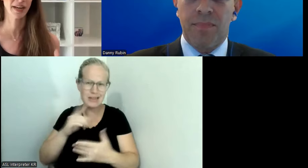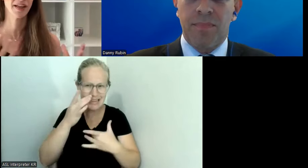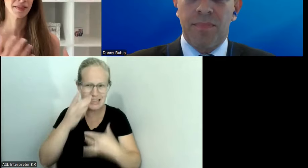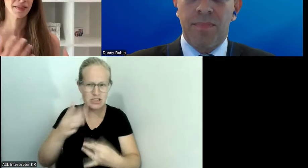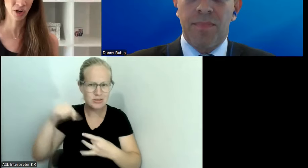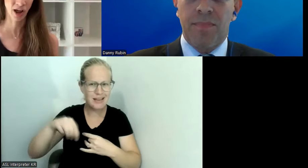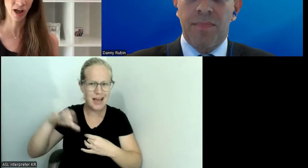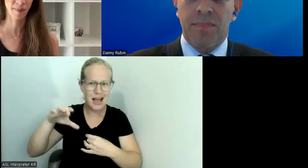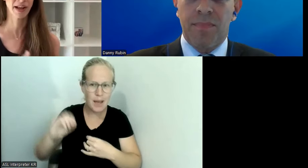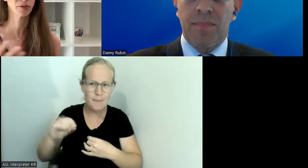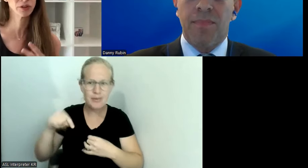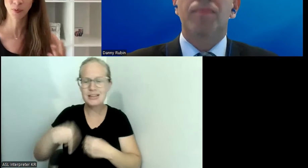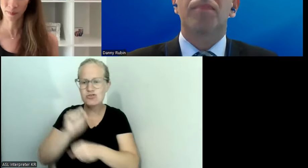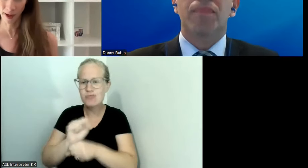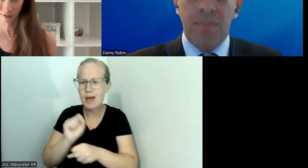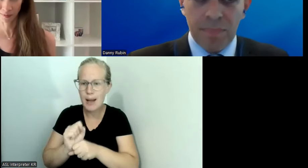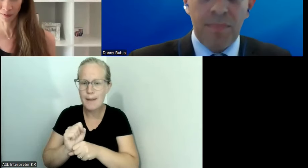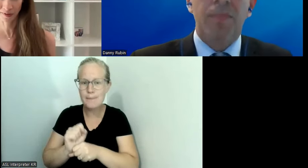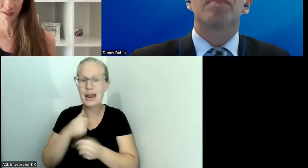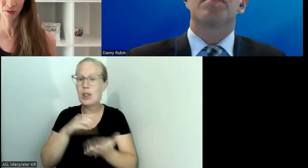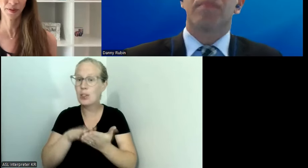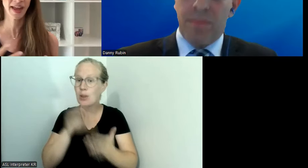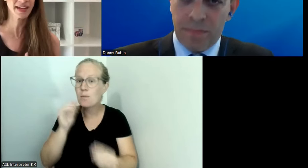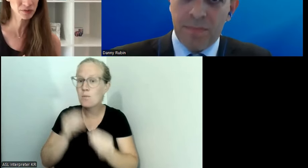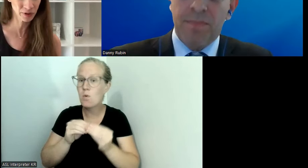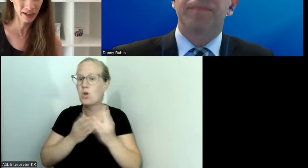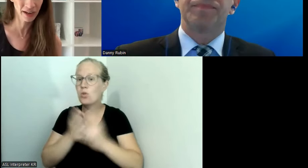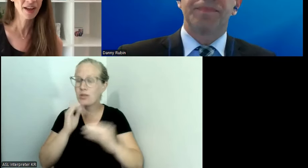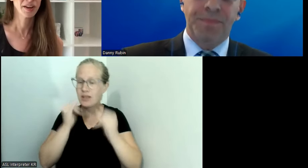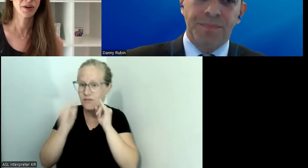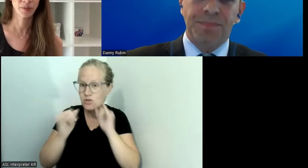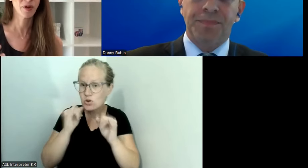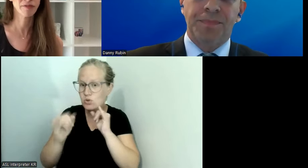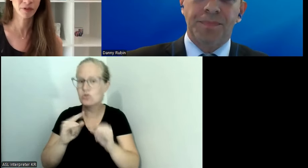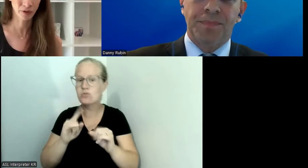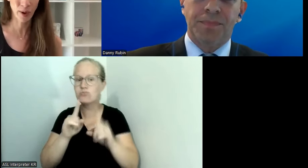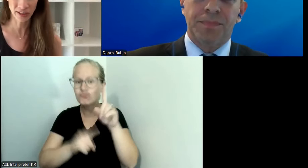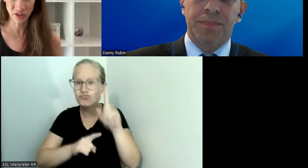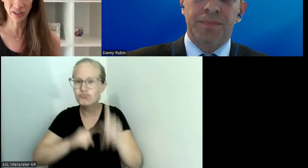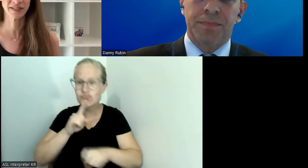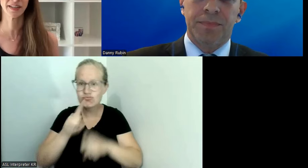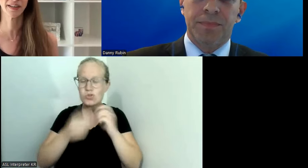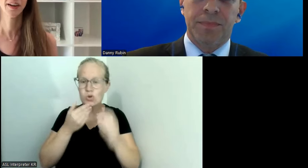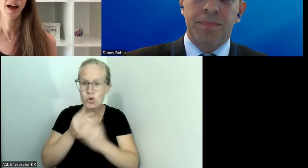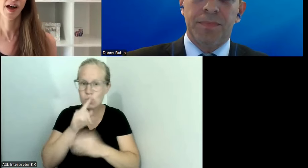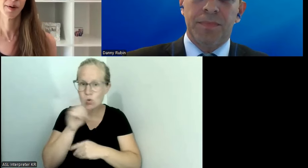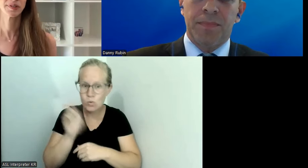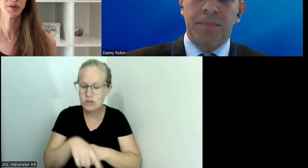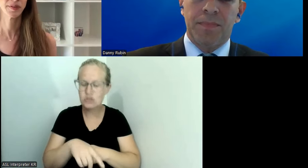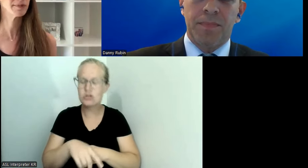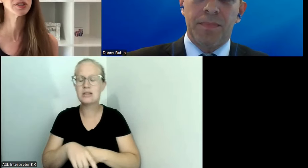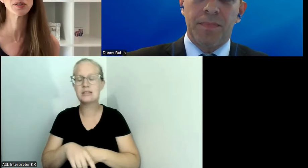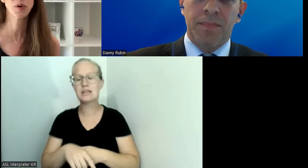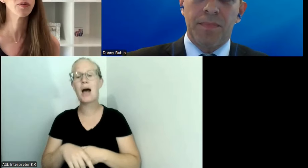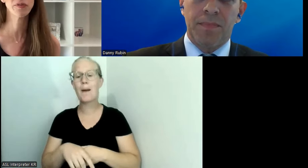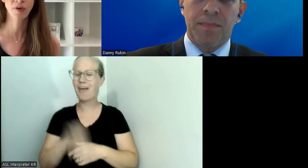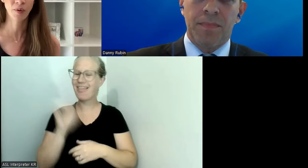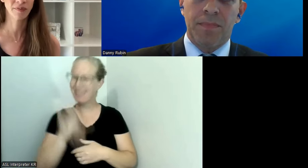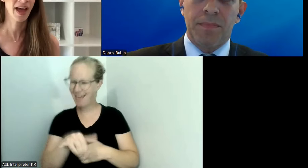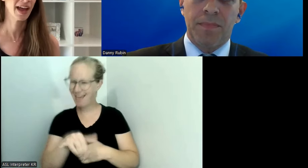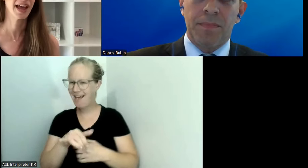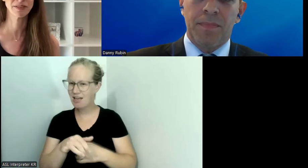this company and this job. And I learned more about them through this interview and they asked very, you know, thoughtful questions. And, um, so that was just